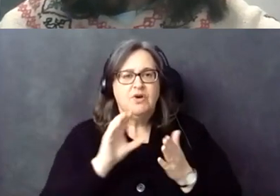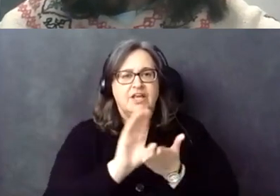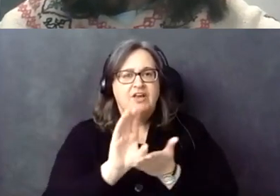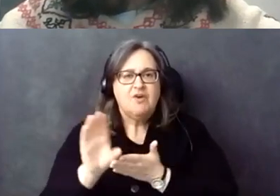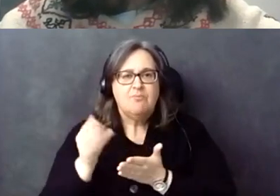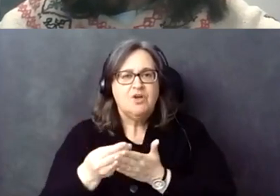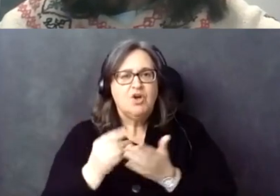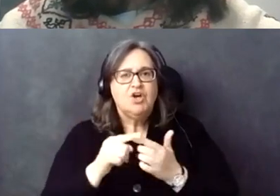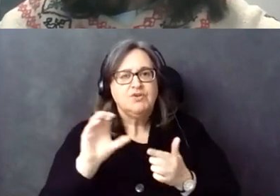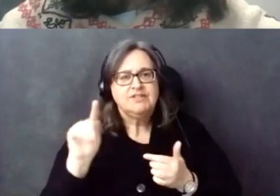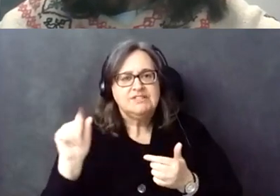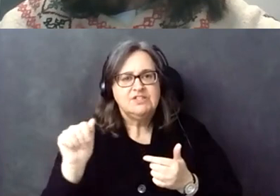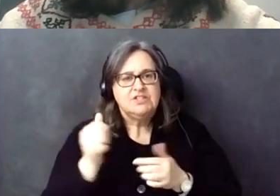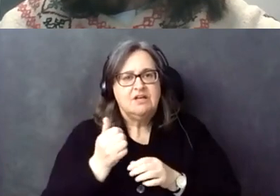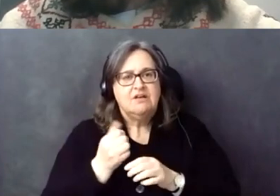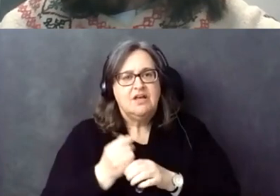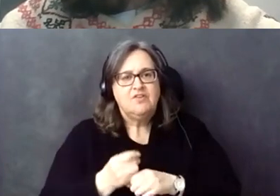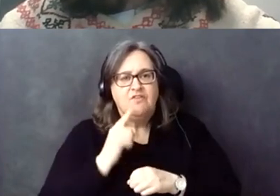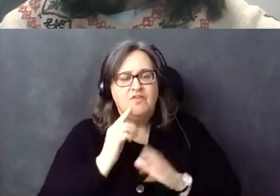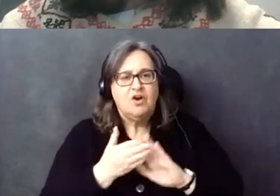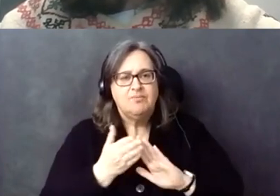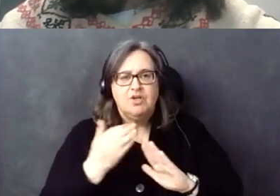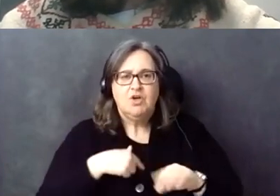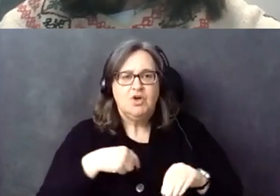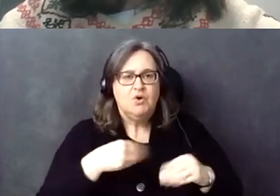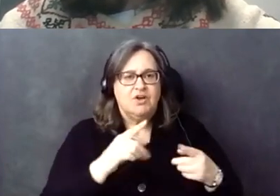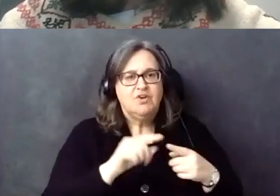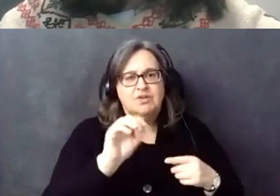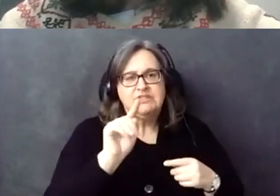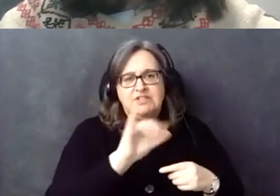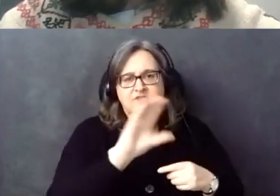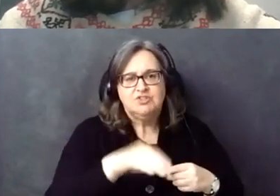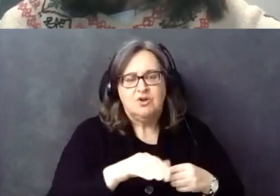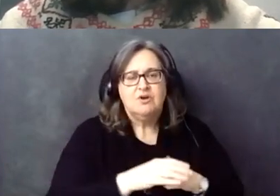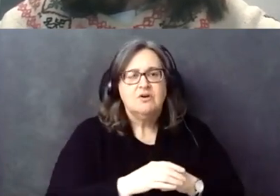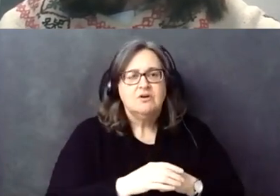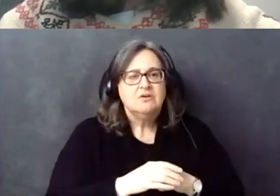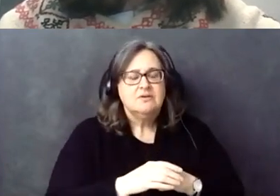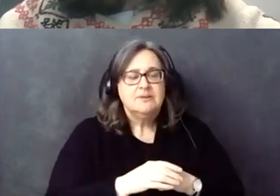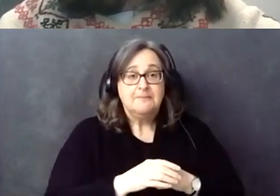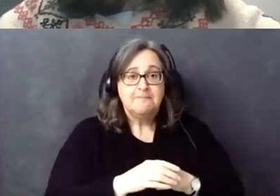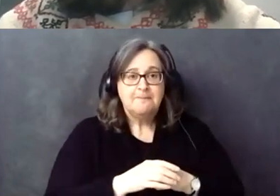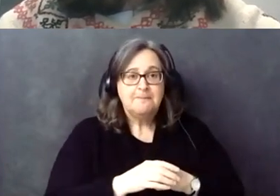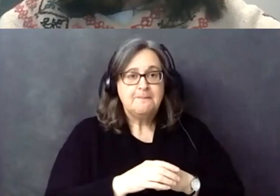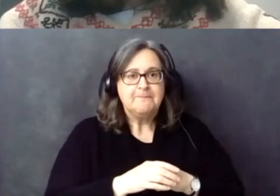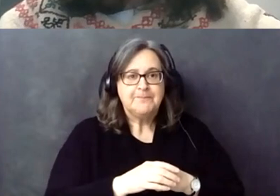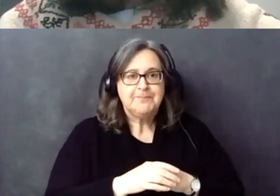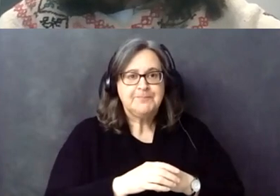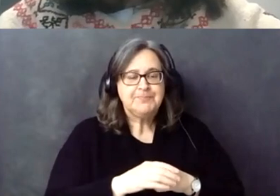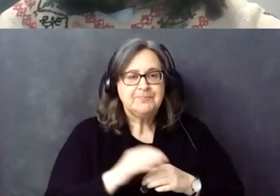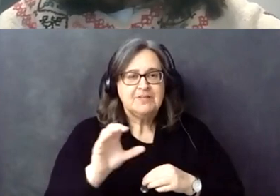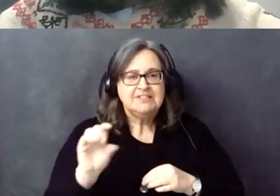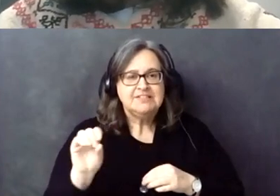city, the CTA, every year for operations. We give it to the City of Chicago. Sometimes